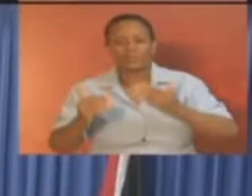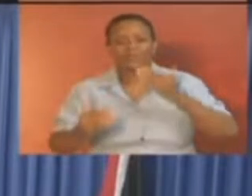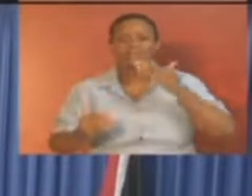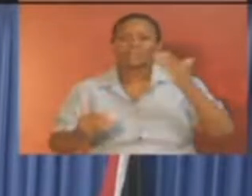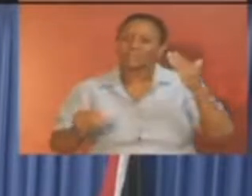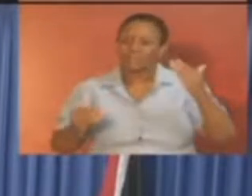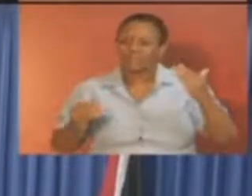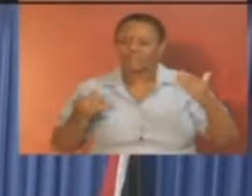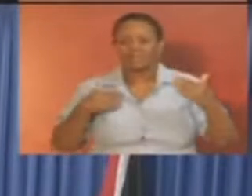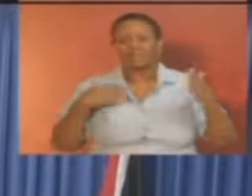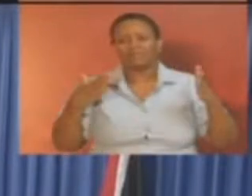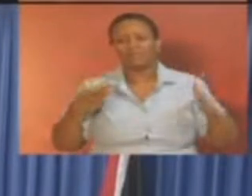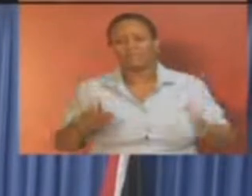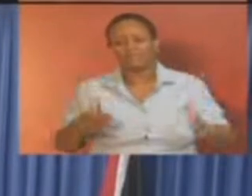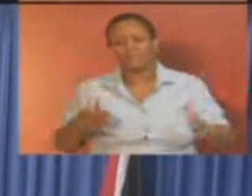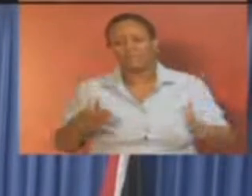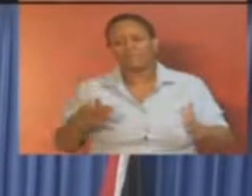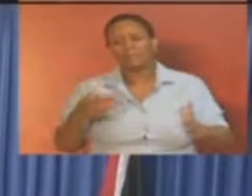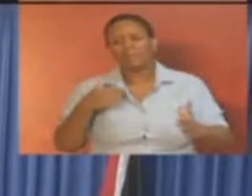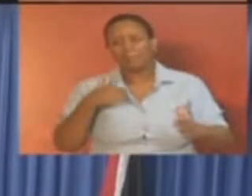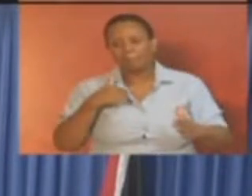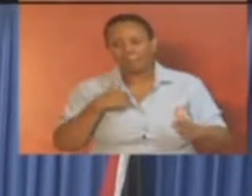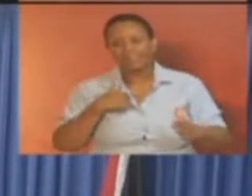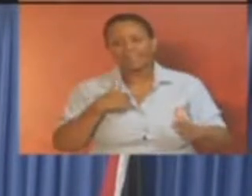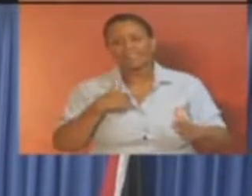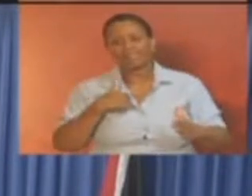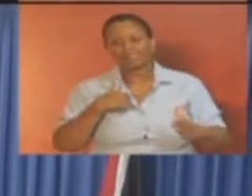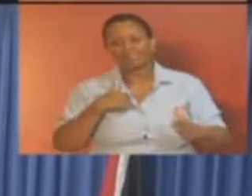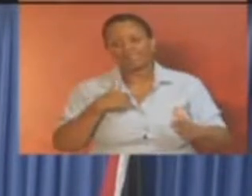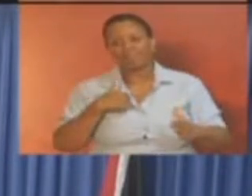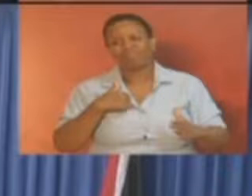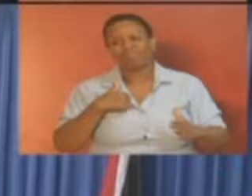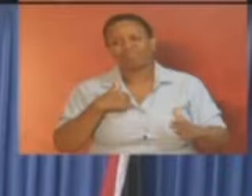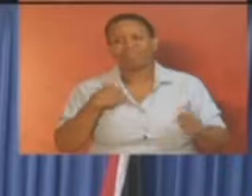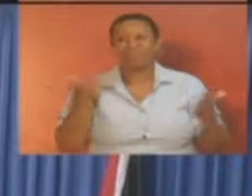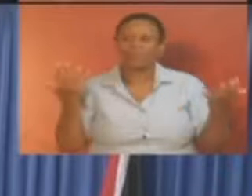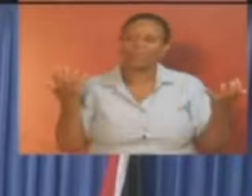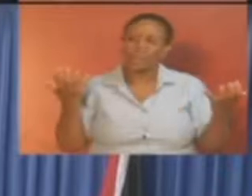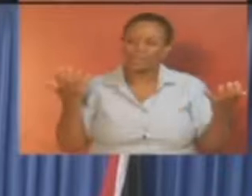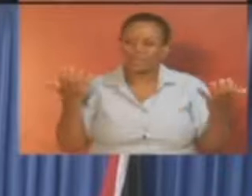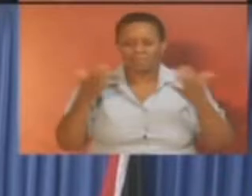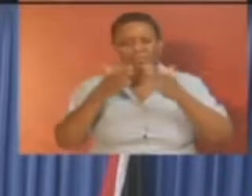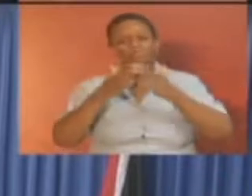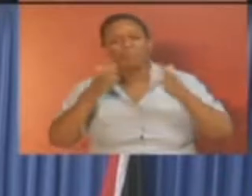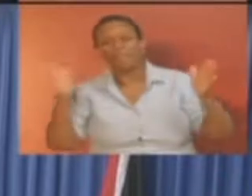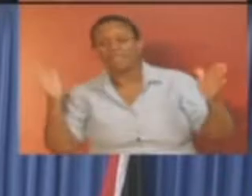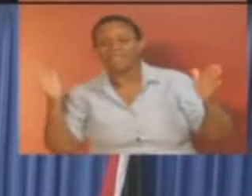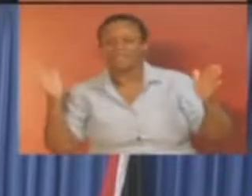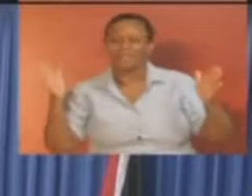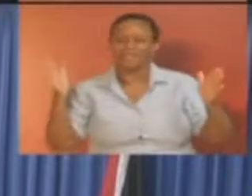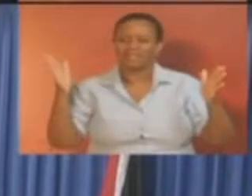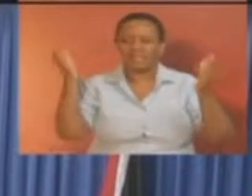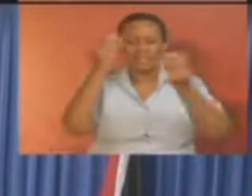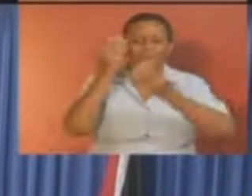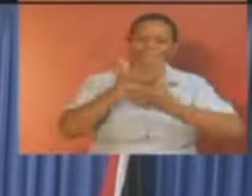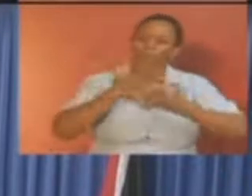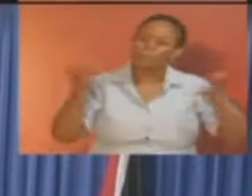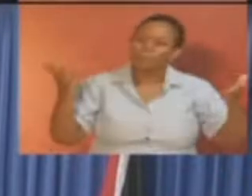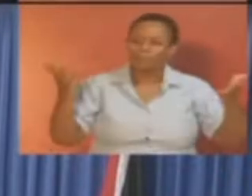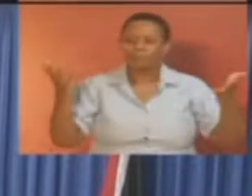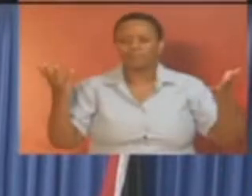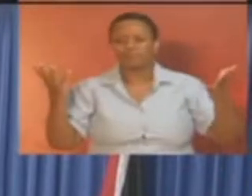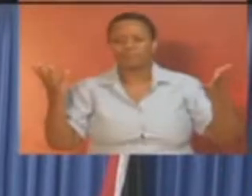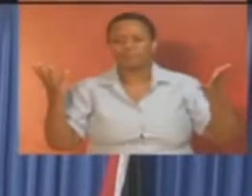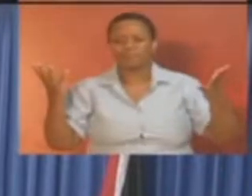the population to be advised that the management of this very